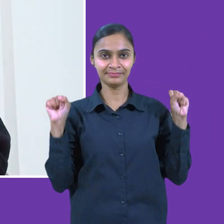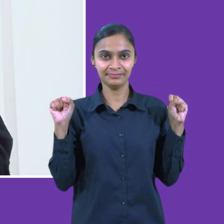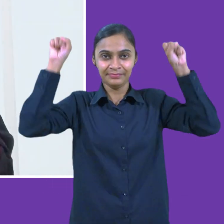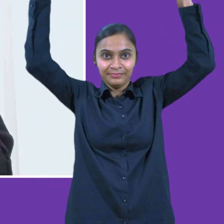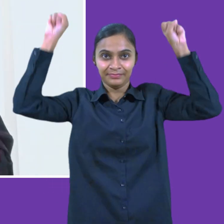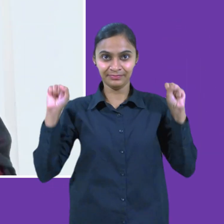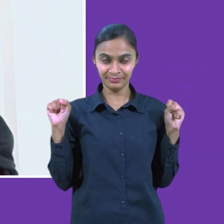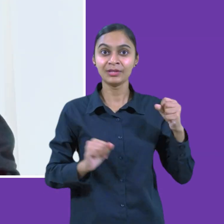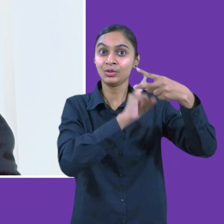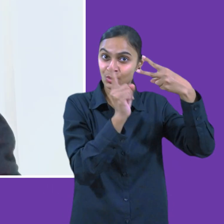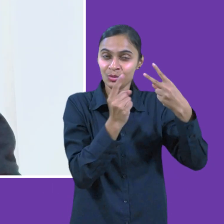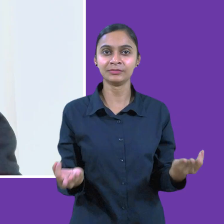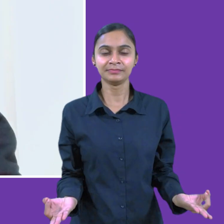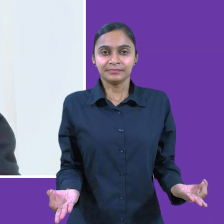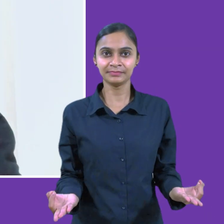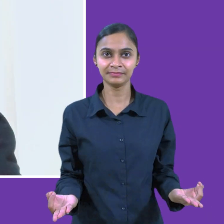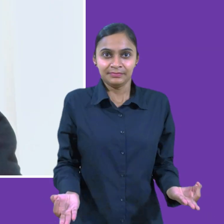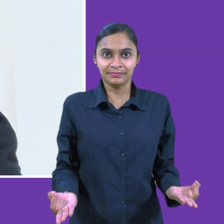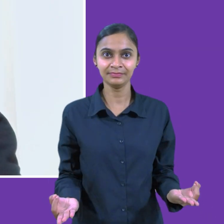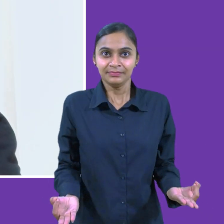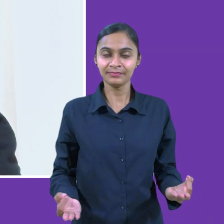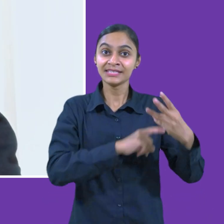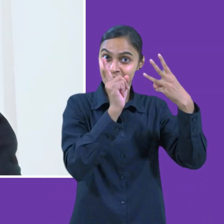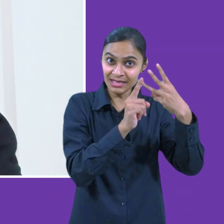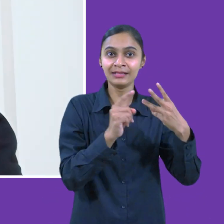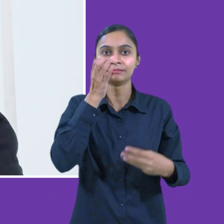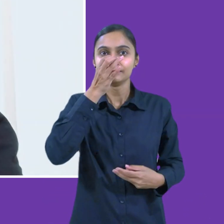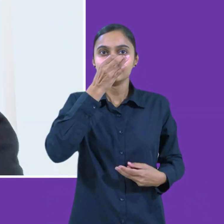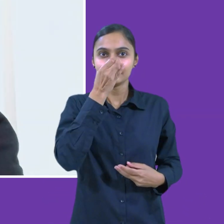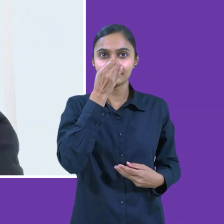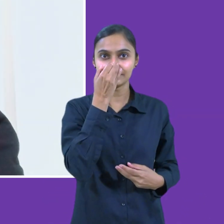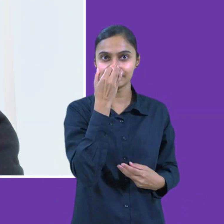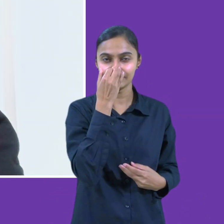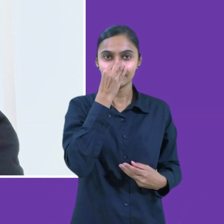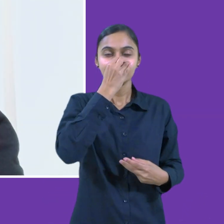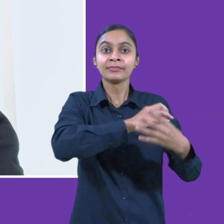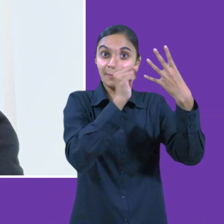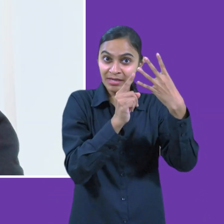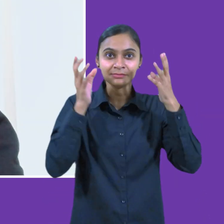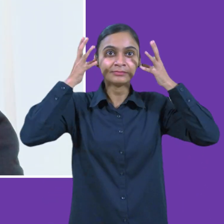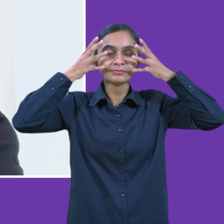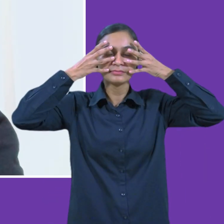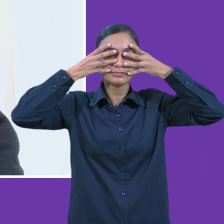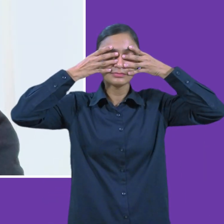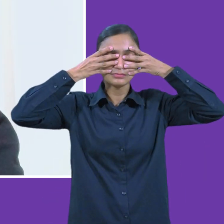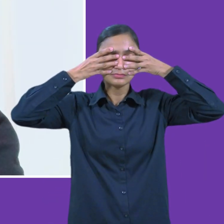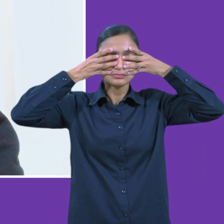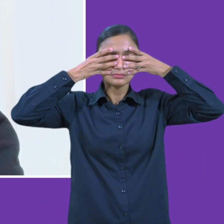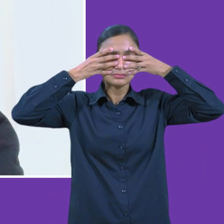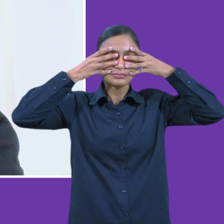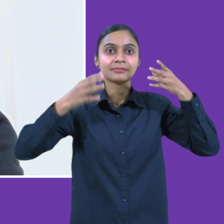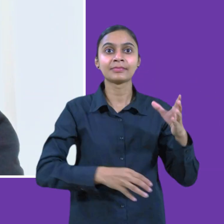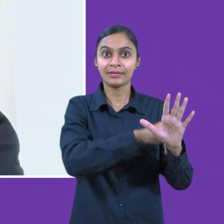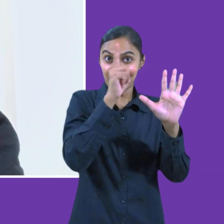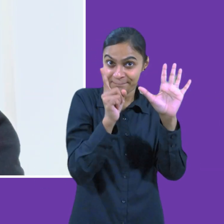Bhastrika, Kapalbhati, Anulom Vilom, Brahmari and Udgita Pranayama.